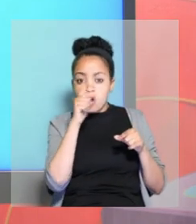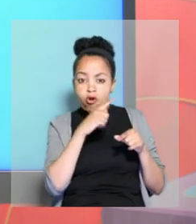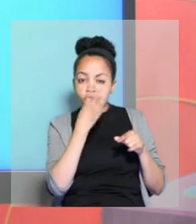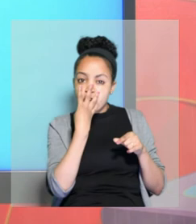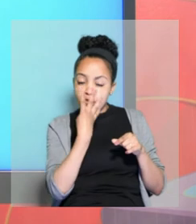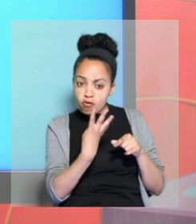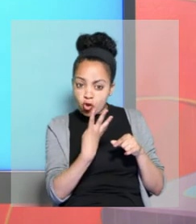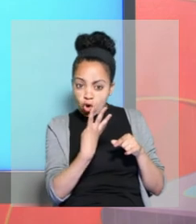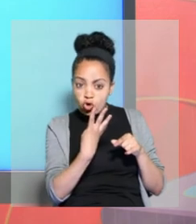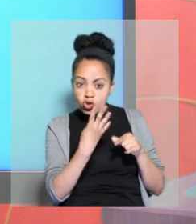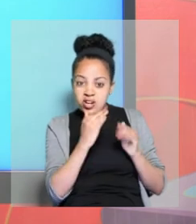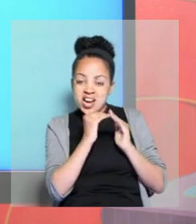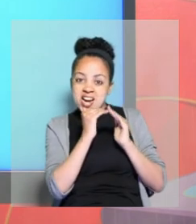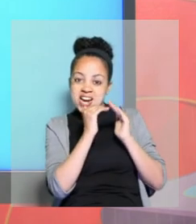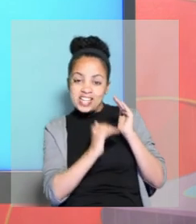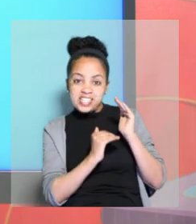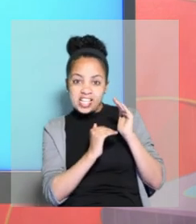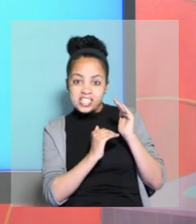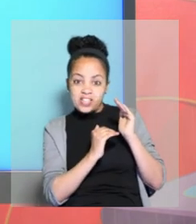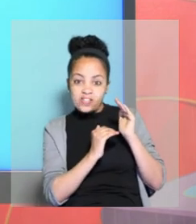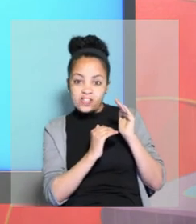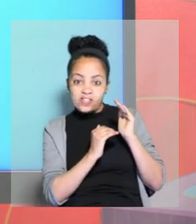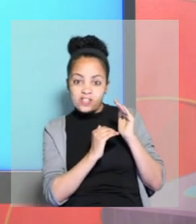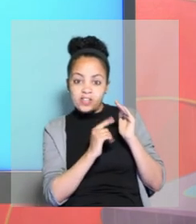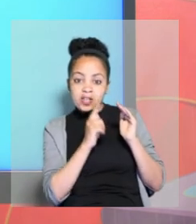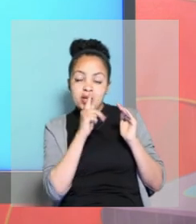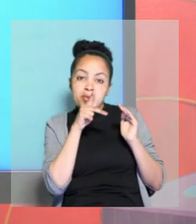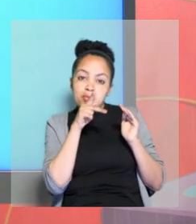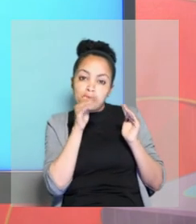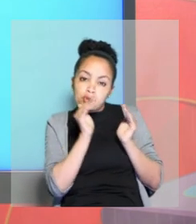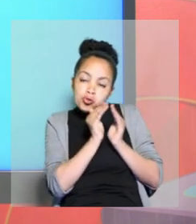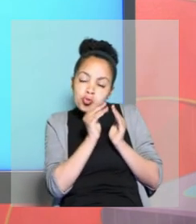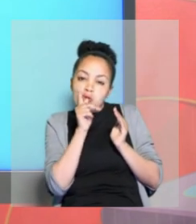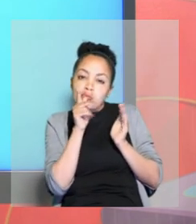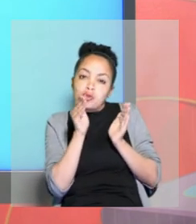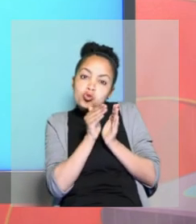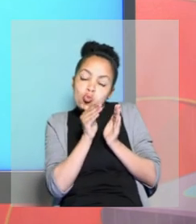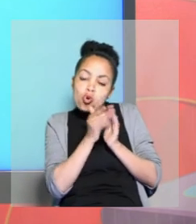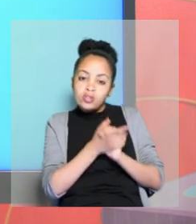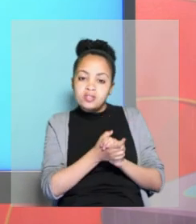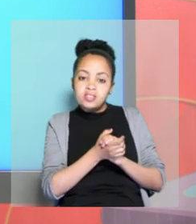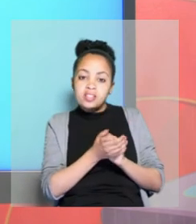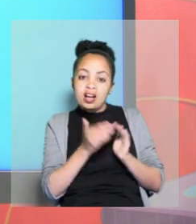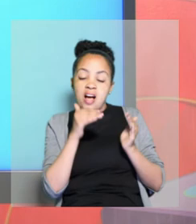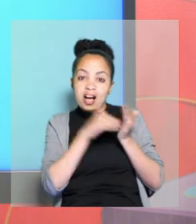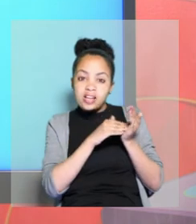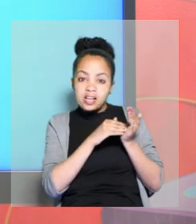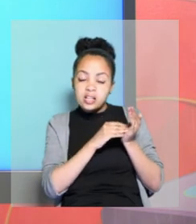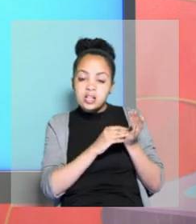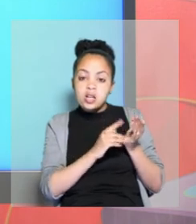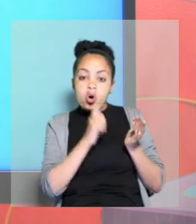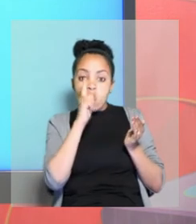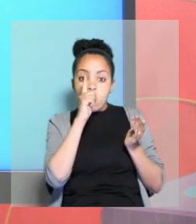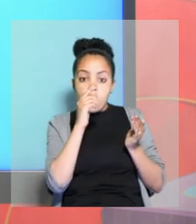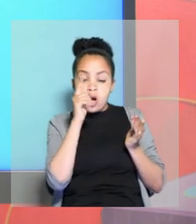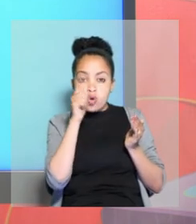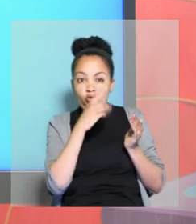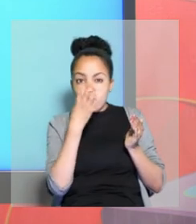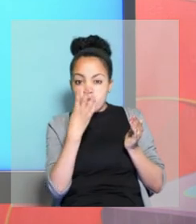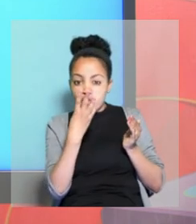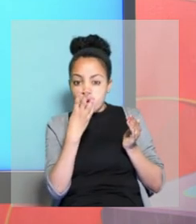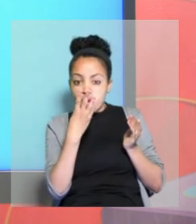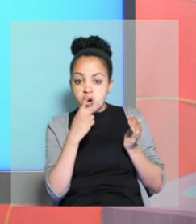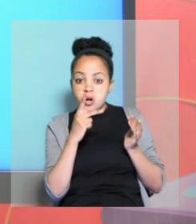4, which is recessive, P small, and again 1 over 4, purple